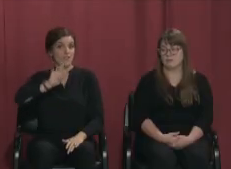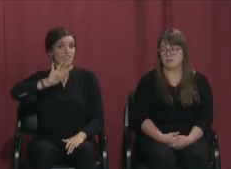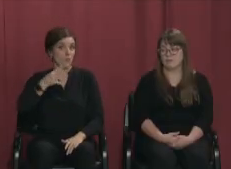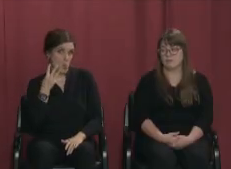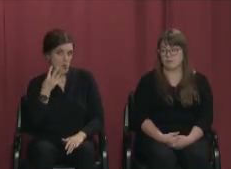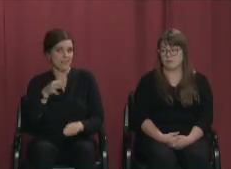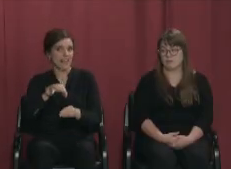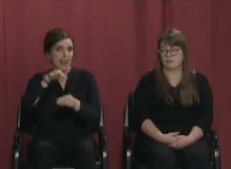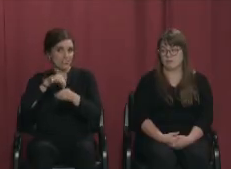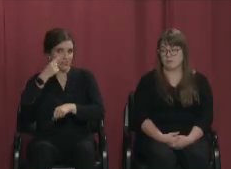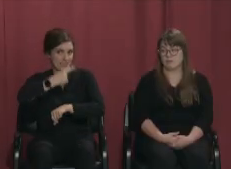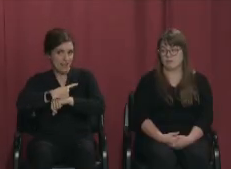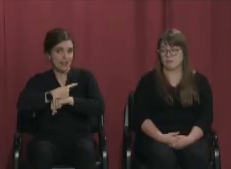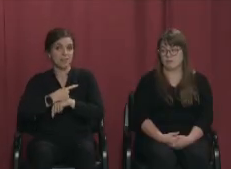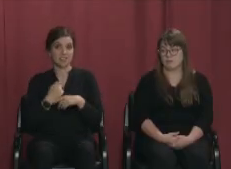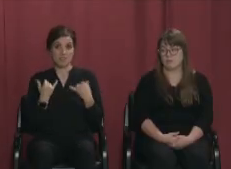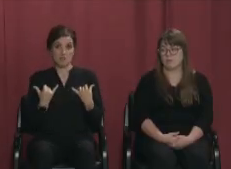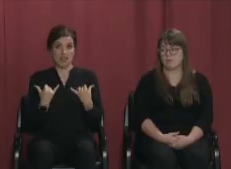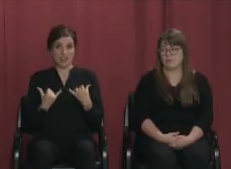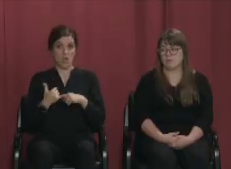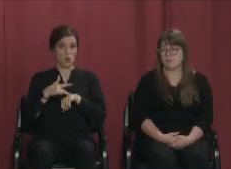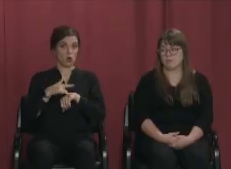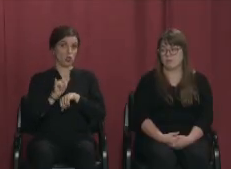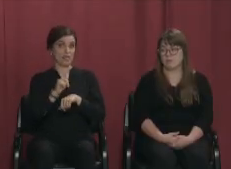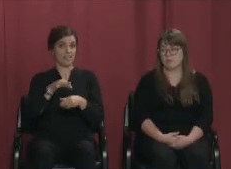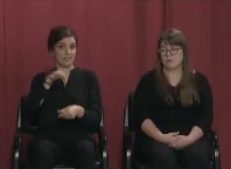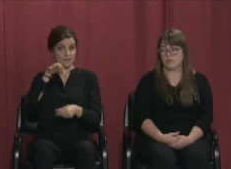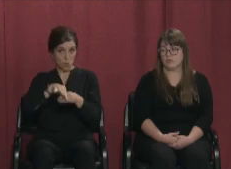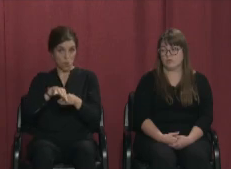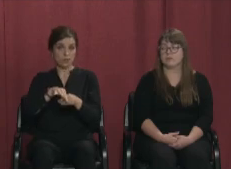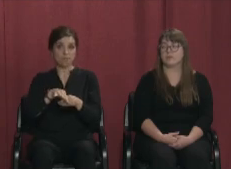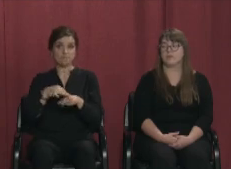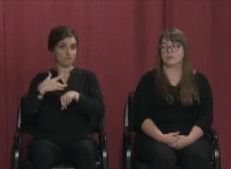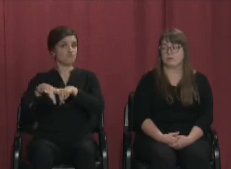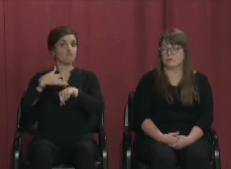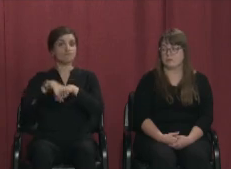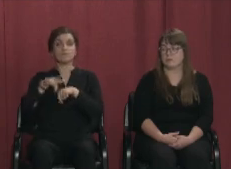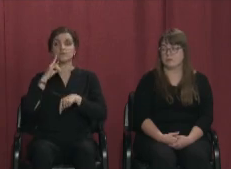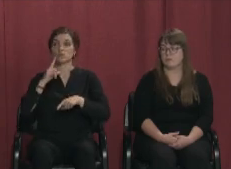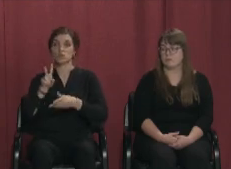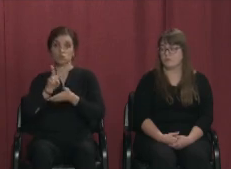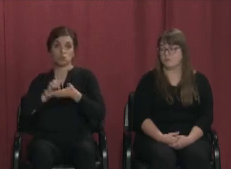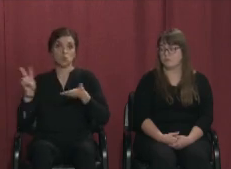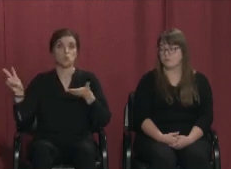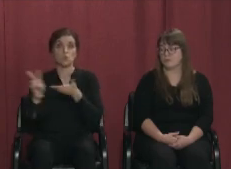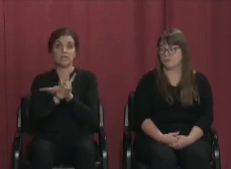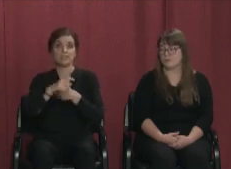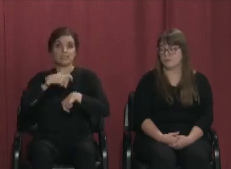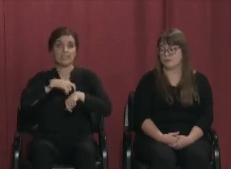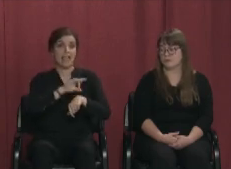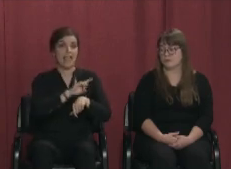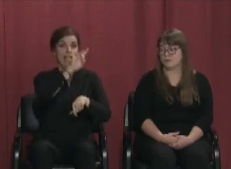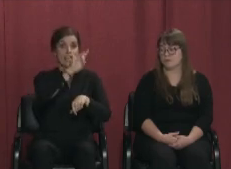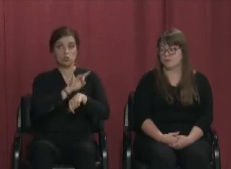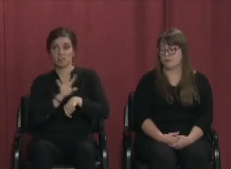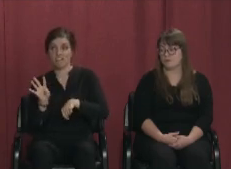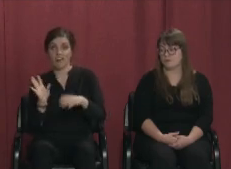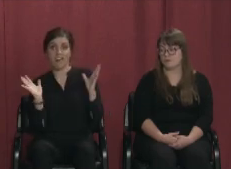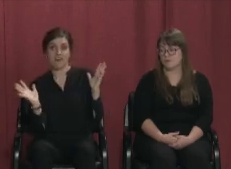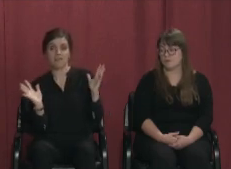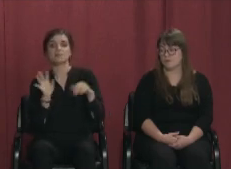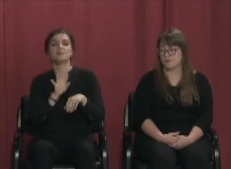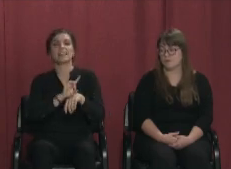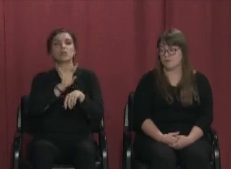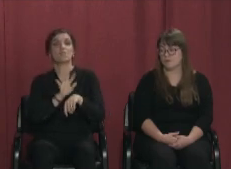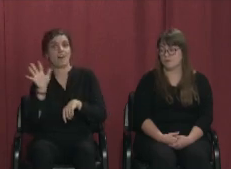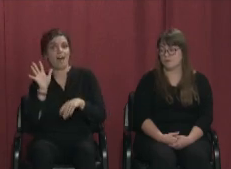have voting right now for early voting. Yes. For the next 2 weeks, it is 8 to 5 down at the Board of Elections at the